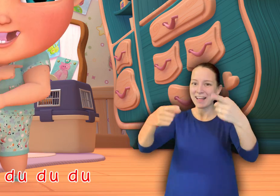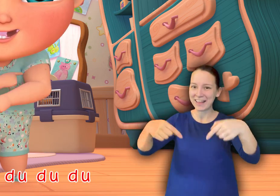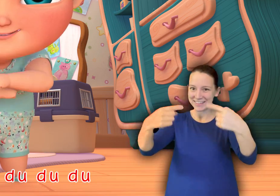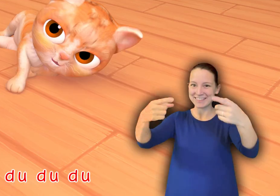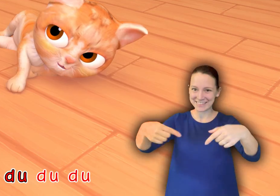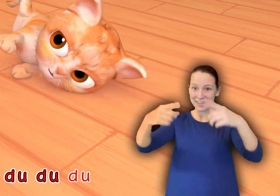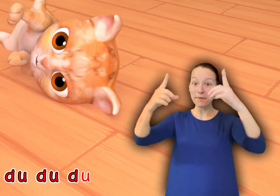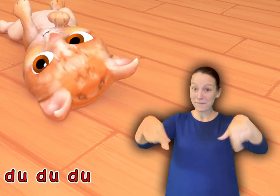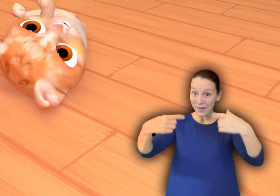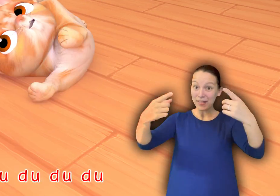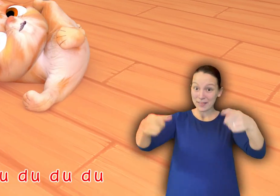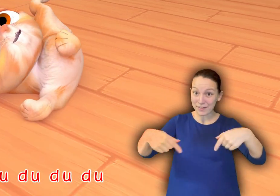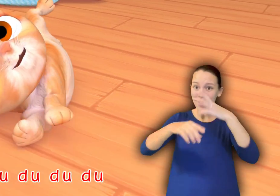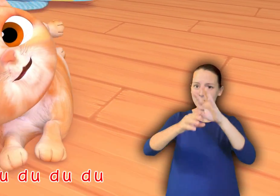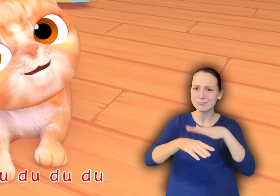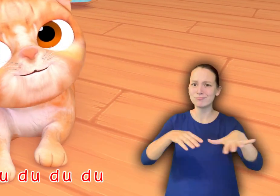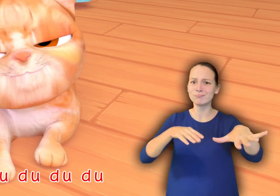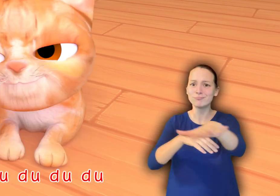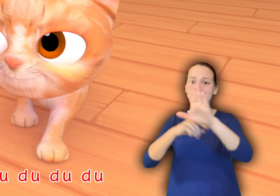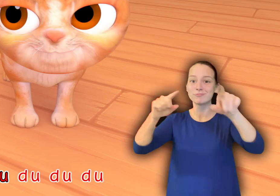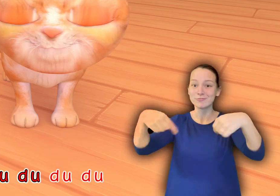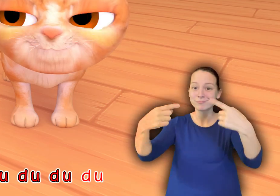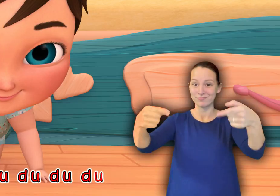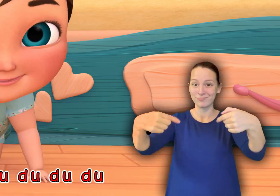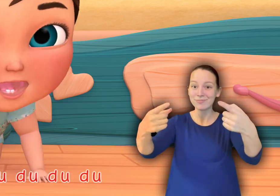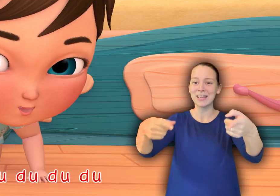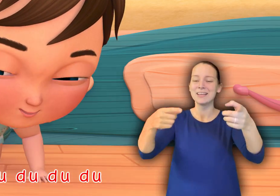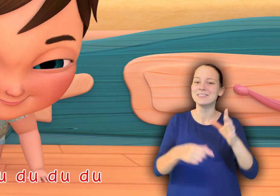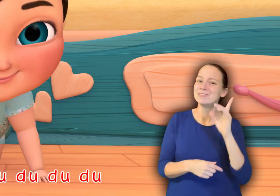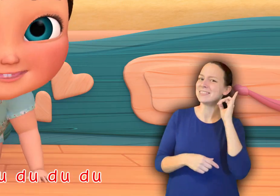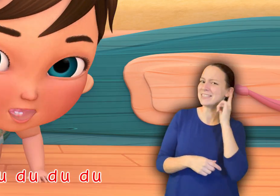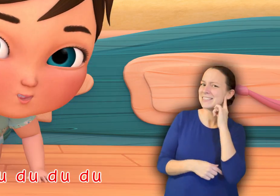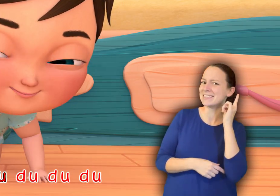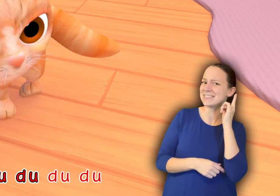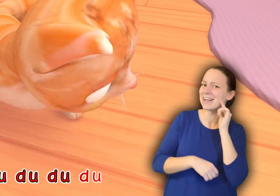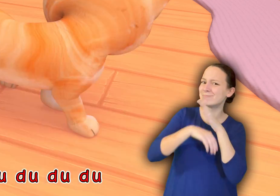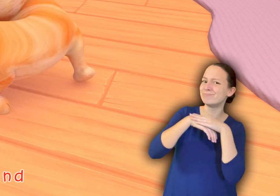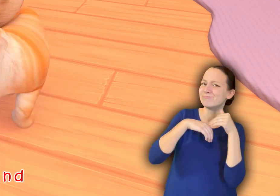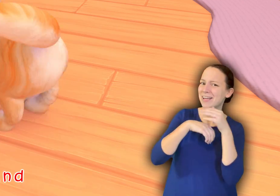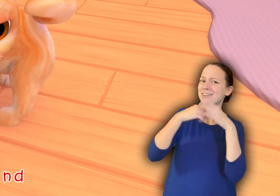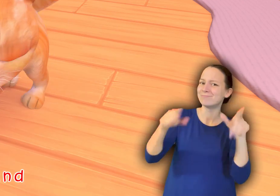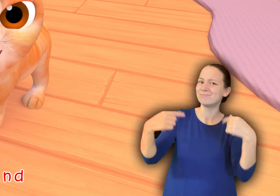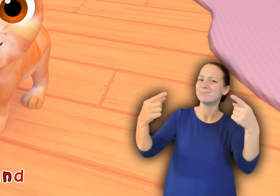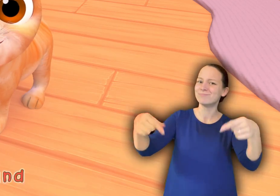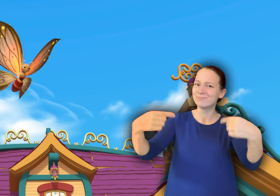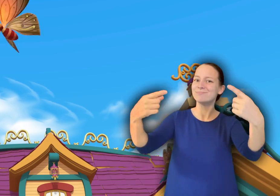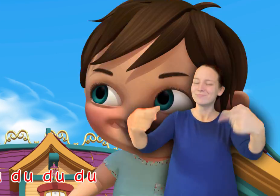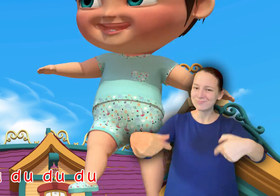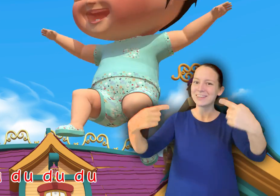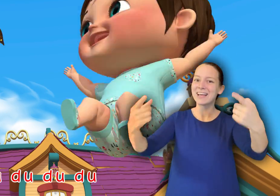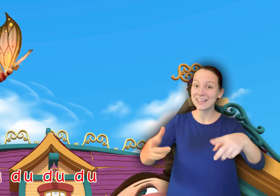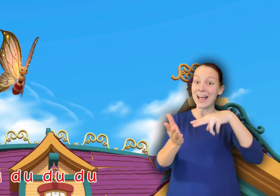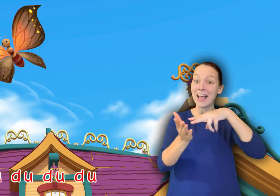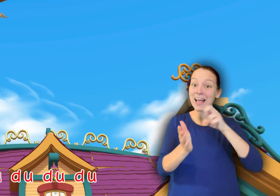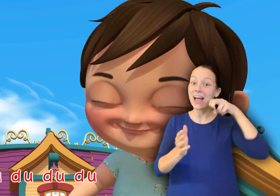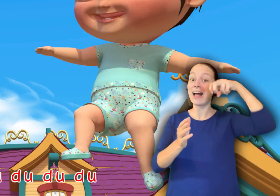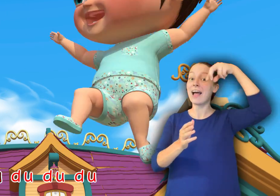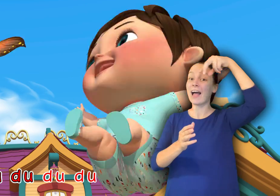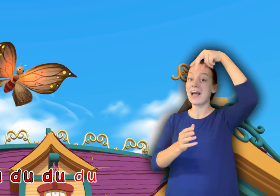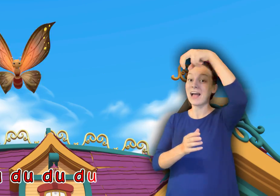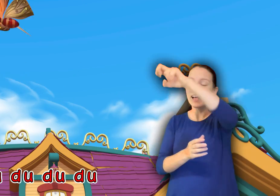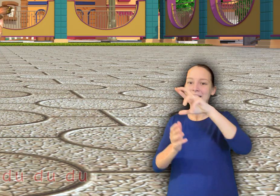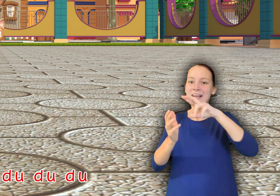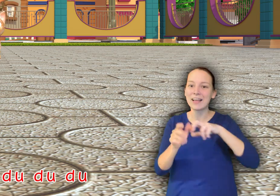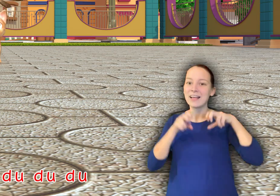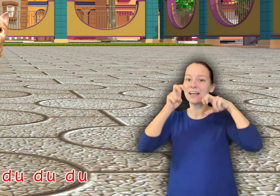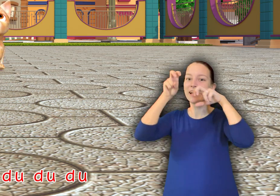roll around on the ground Hing sound go around and round jumping